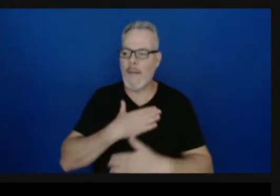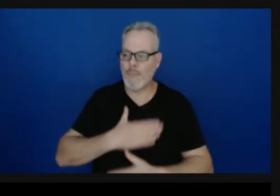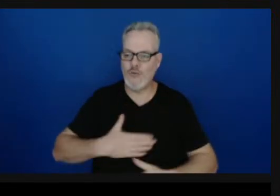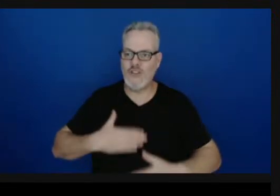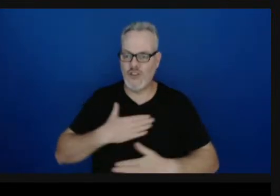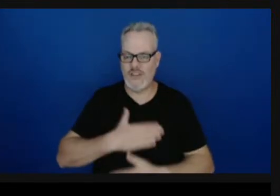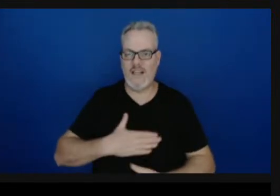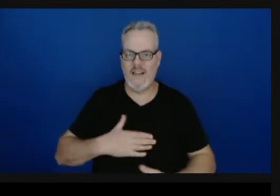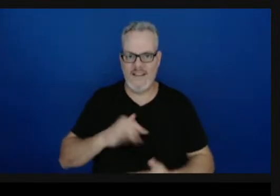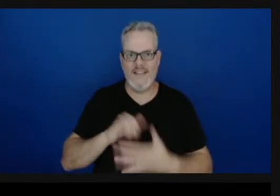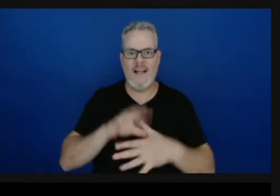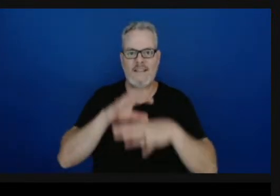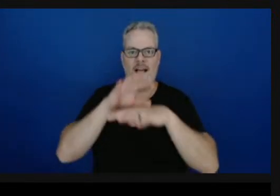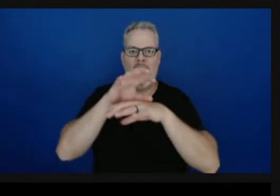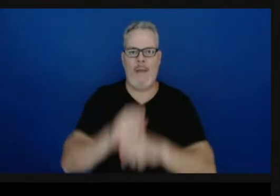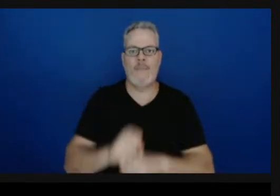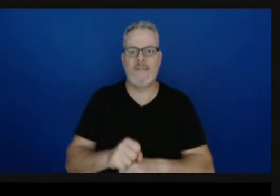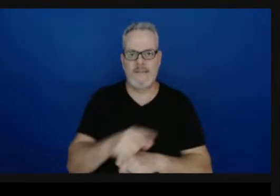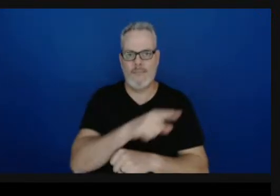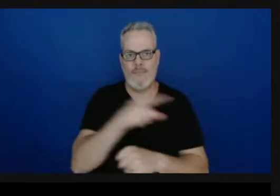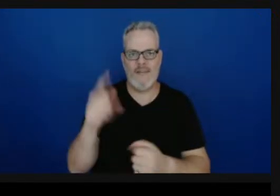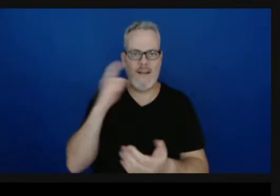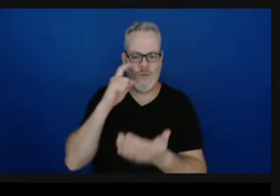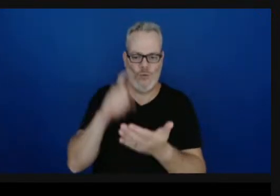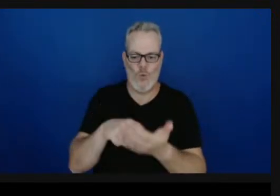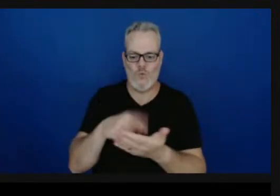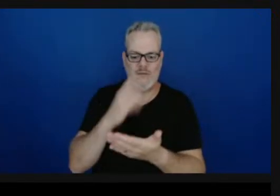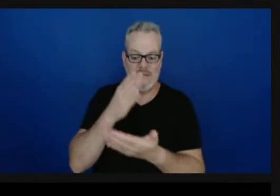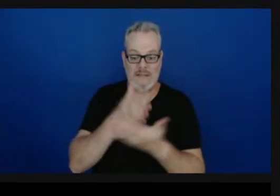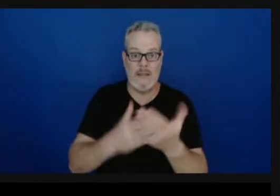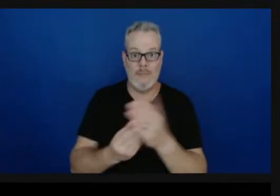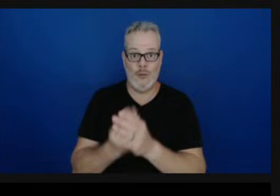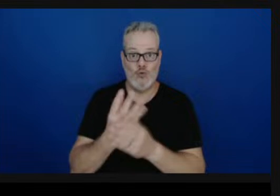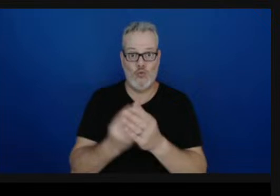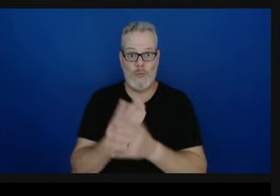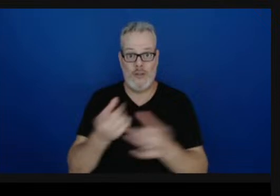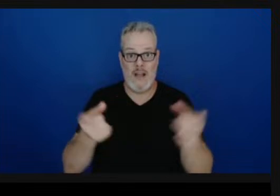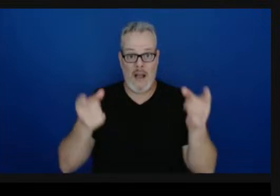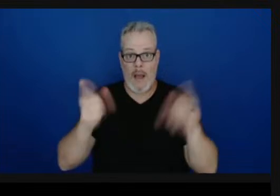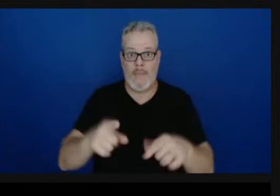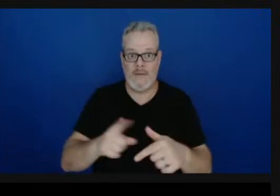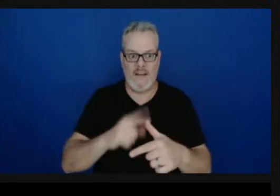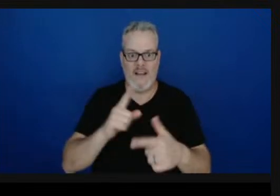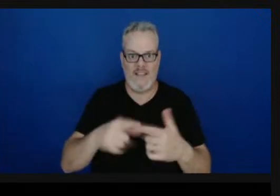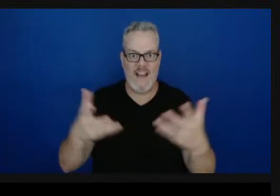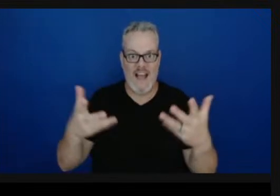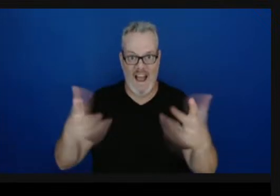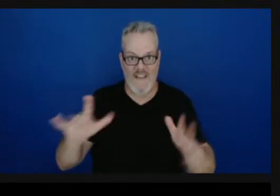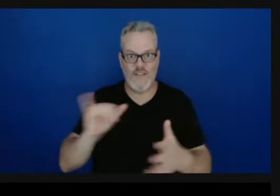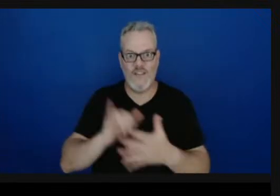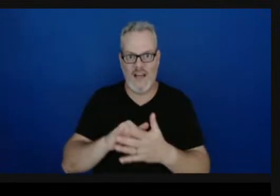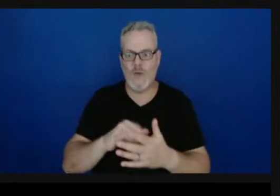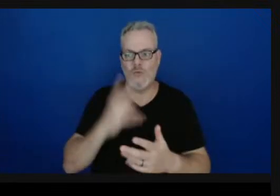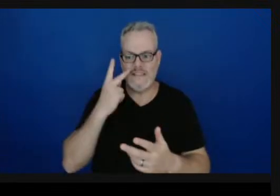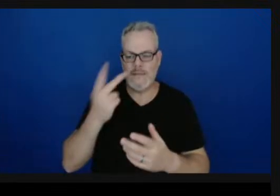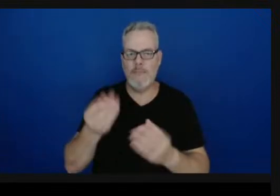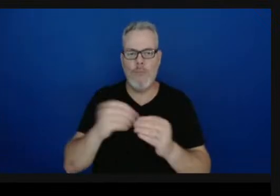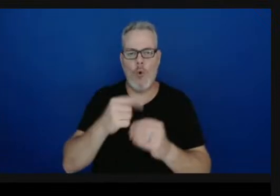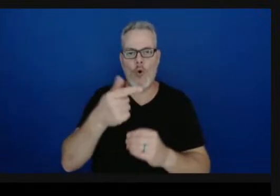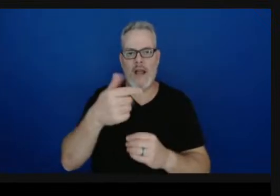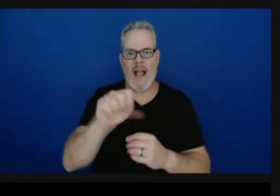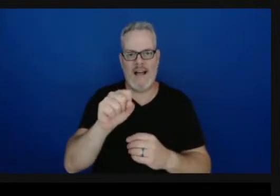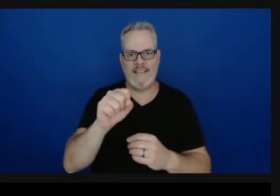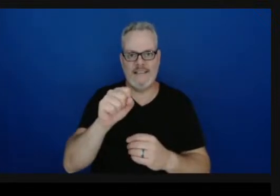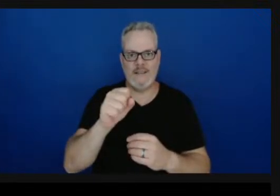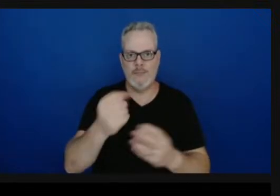becomes a habit that they do note that there is an eruption happening, and the impact outside the park will be the gas. Yep. So they have noted gas impacts, and that's